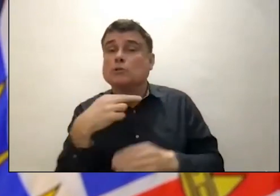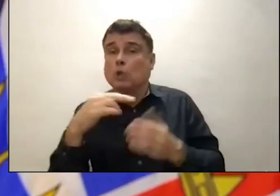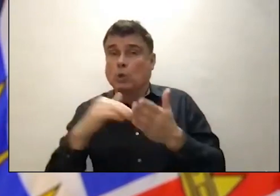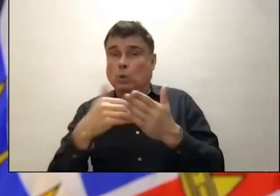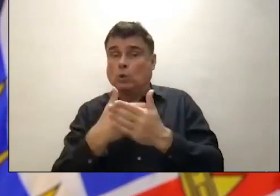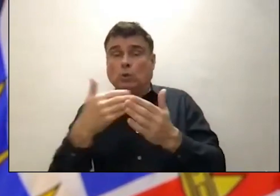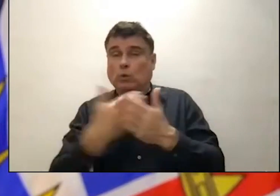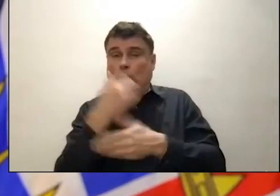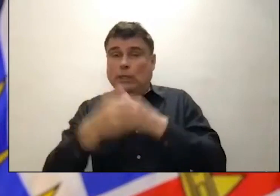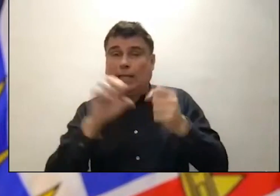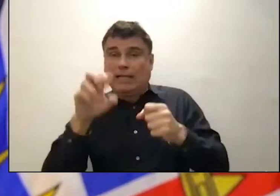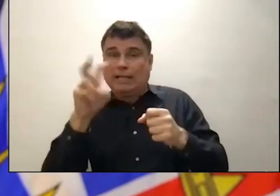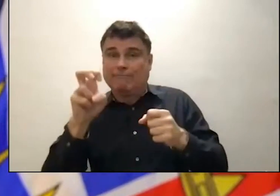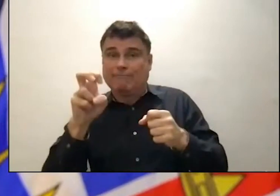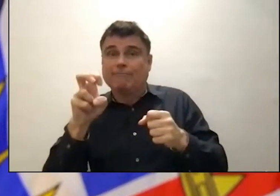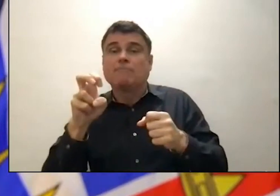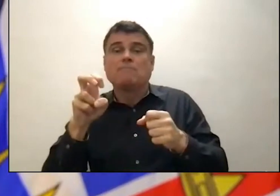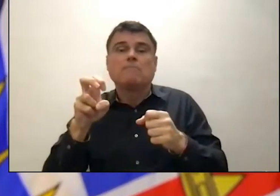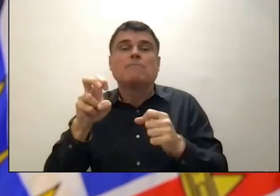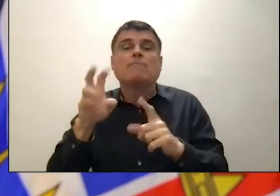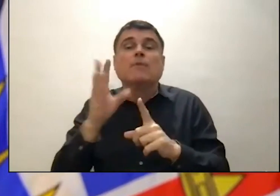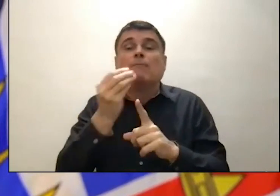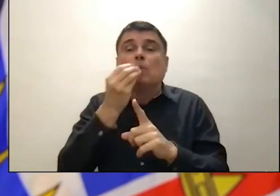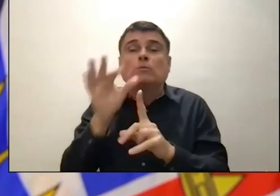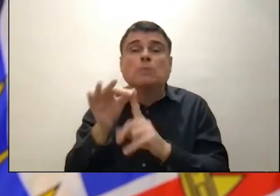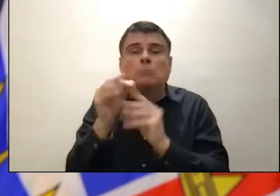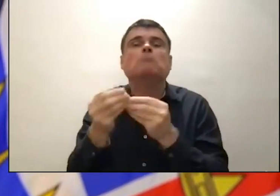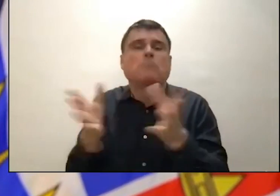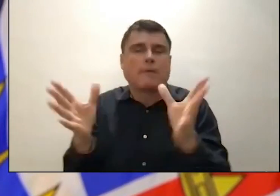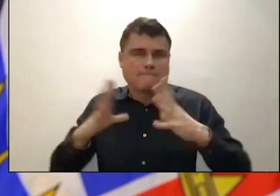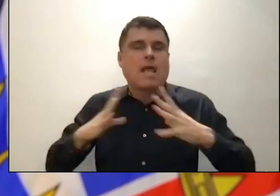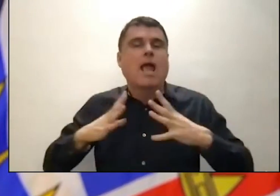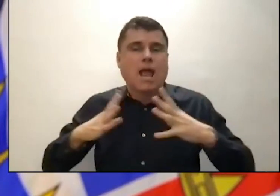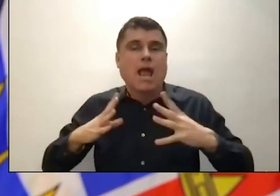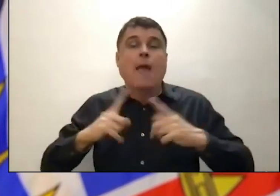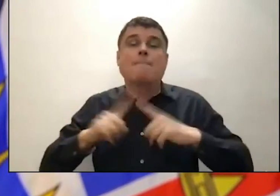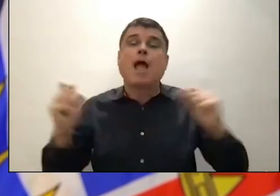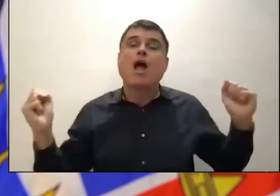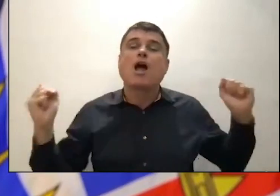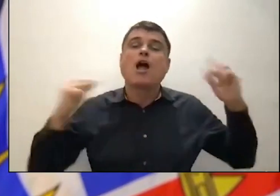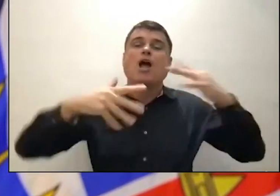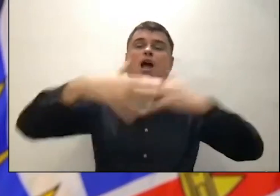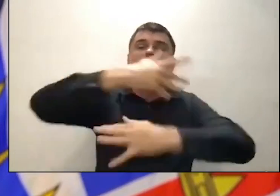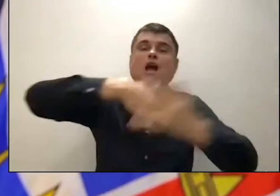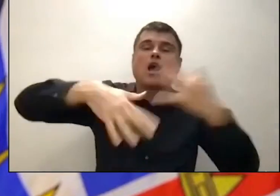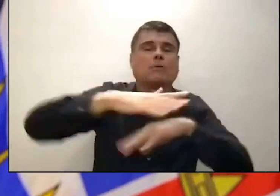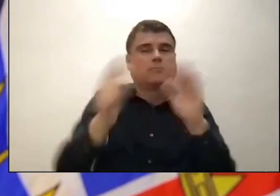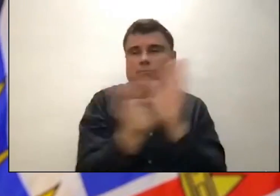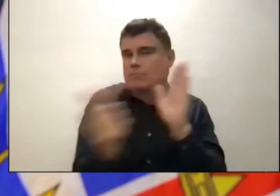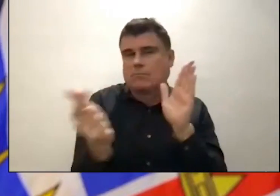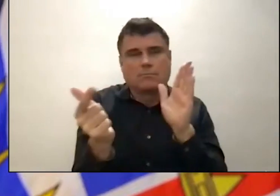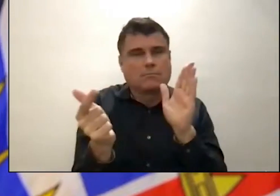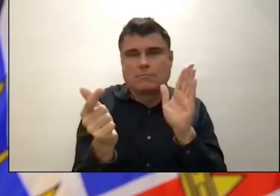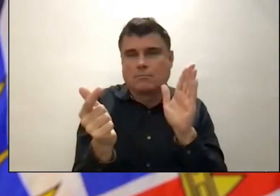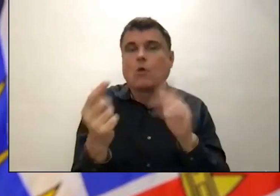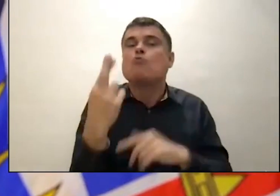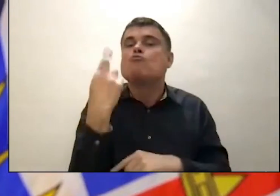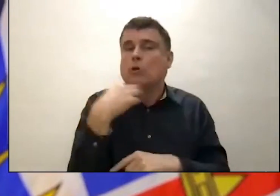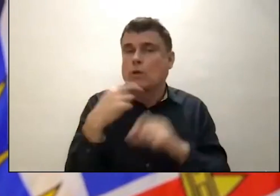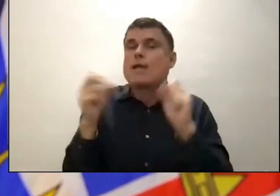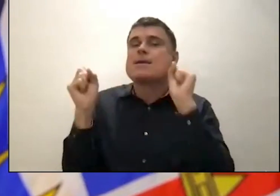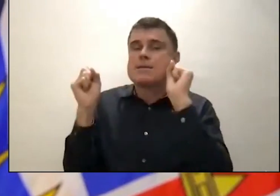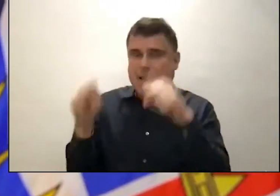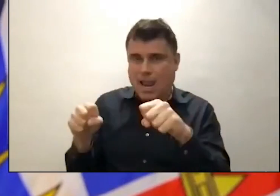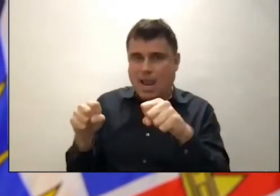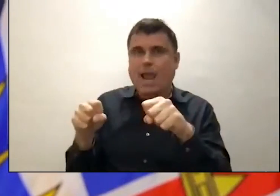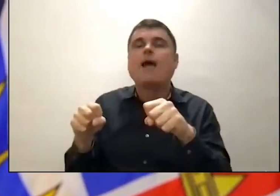premises order that will come into place on Monday as well. So restaurants can continue to operate at full capacity, but guests